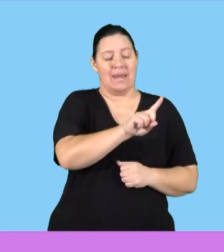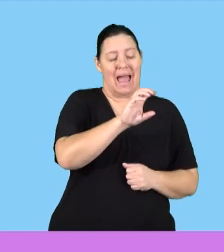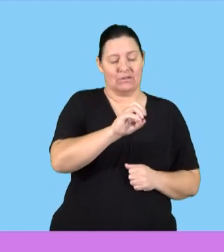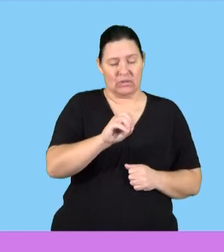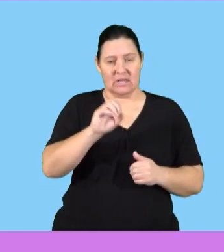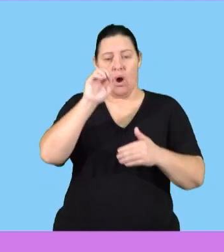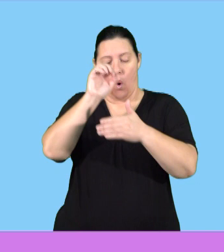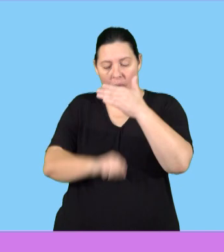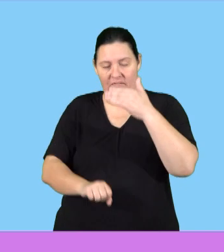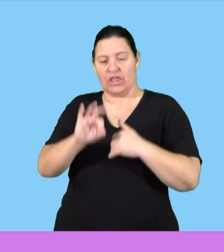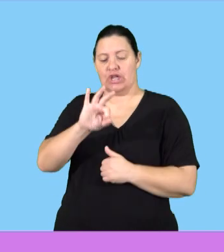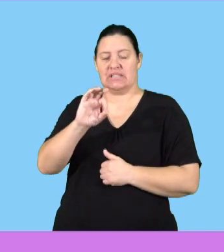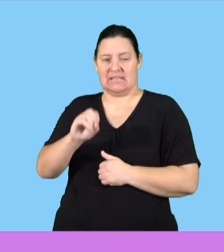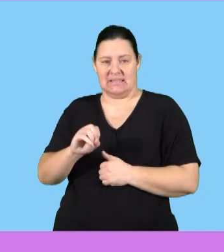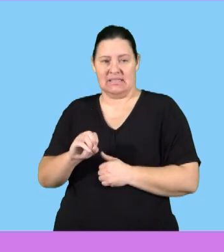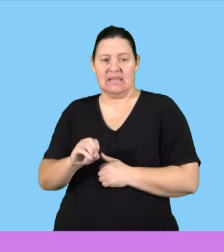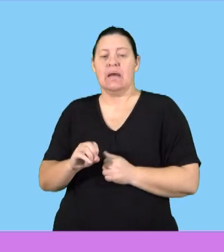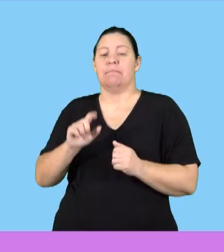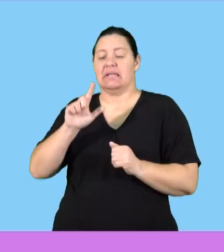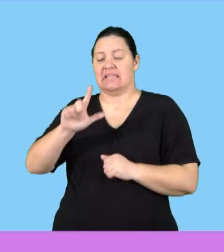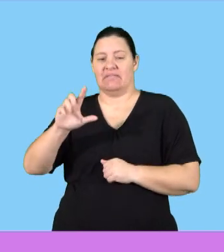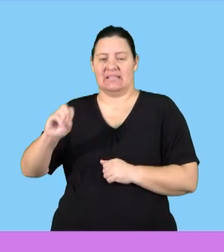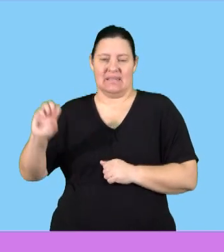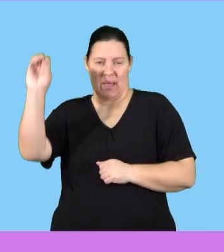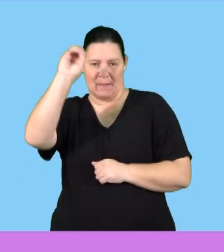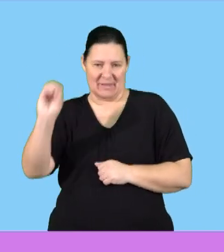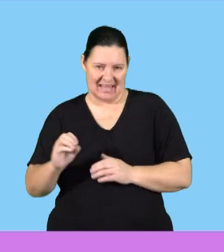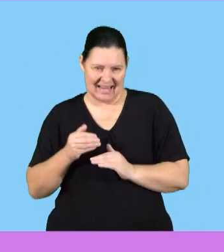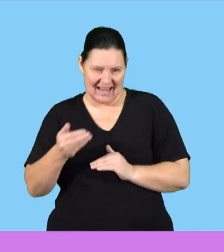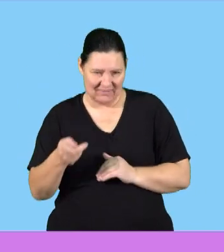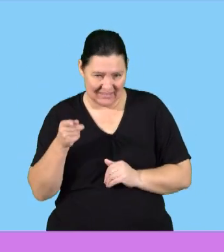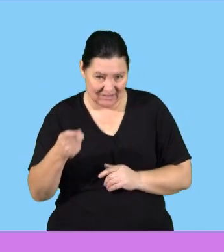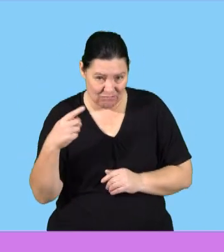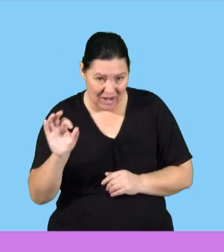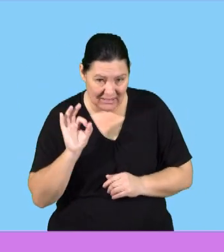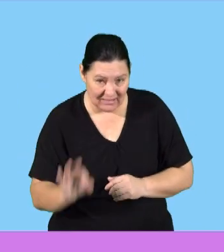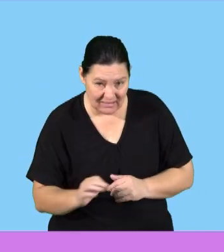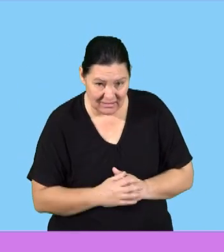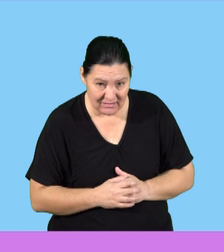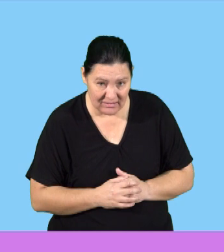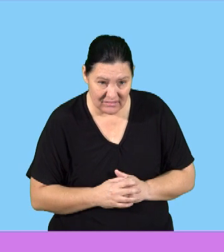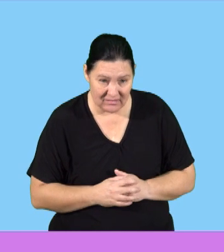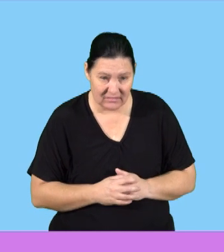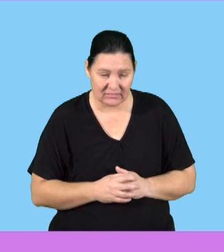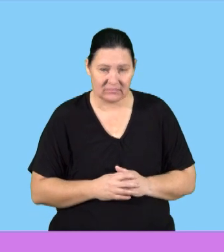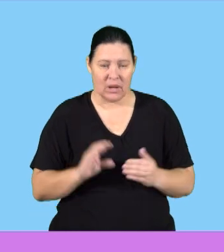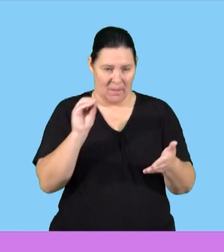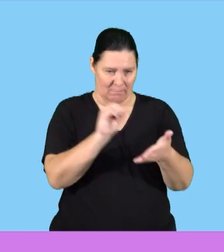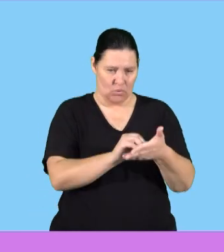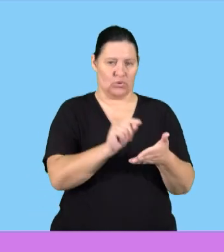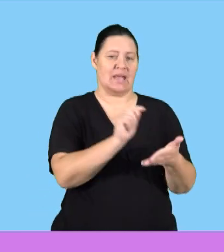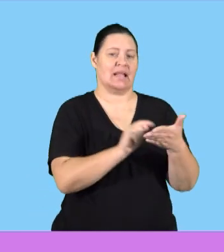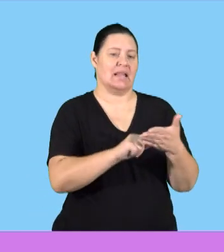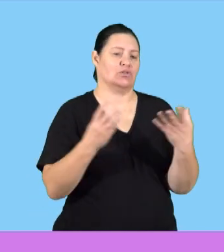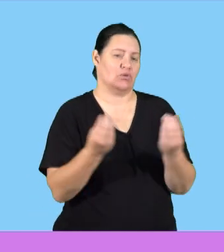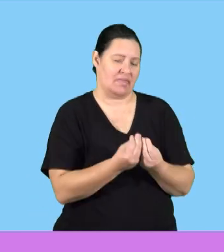from 100%. So we have 100% minus 30%. We can press